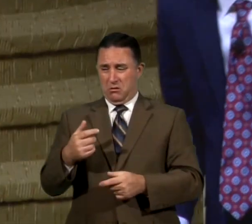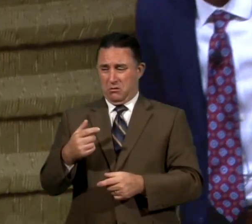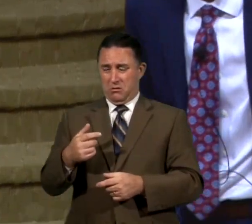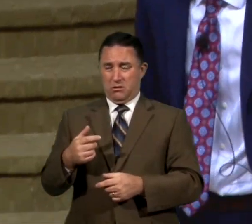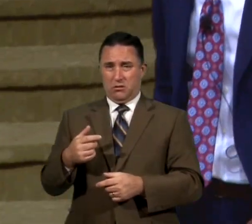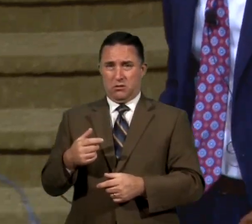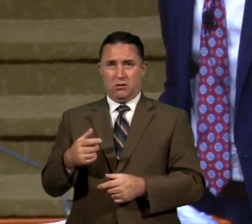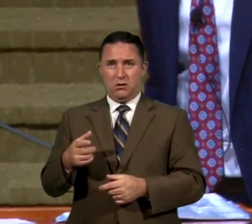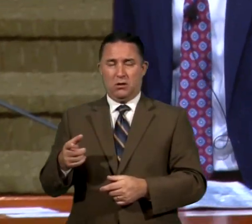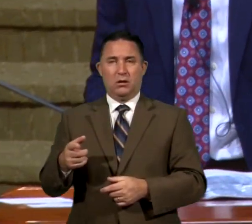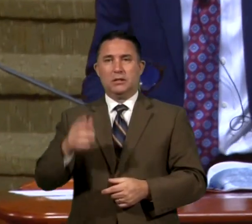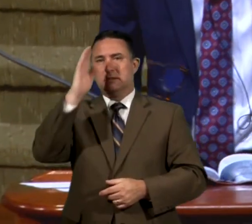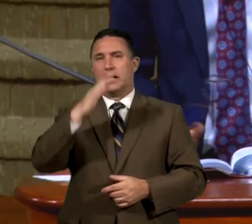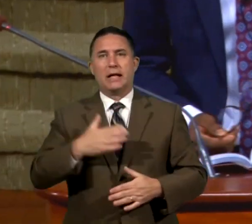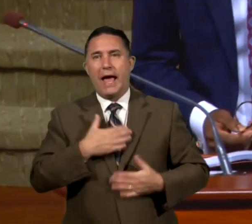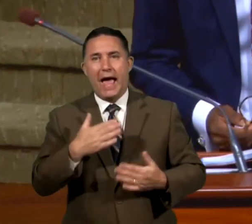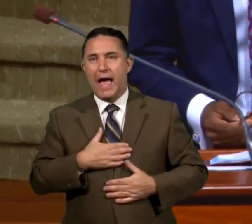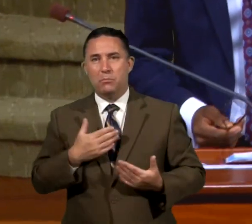God wasn't happy.